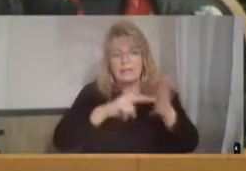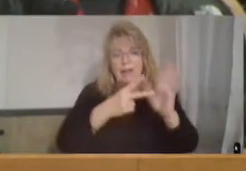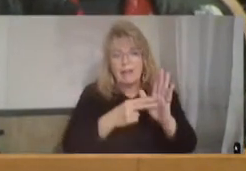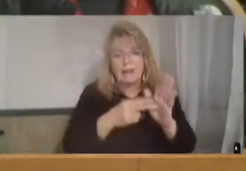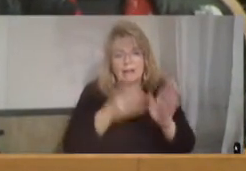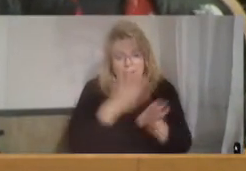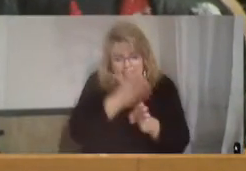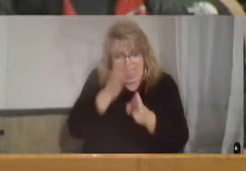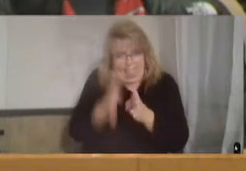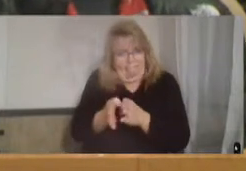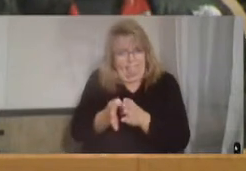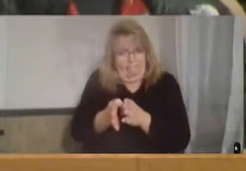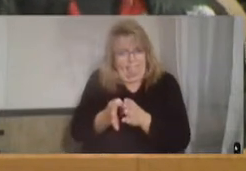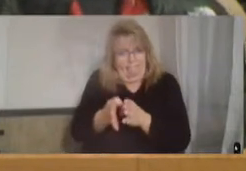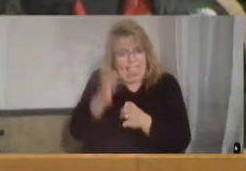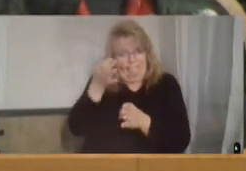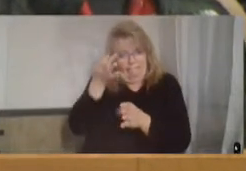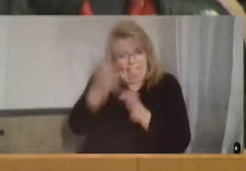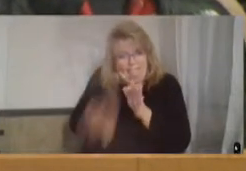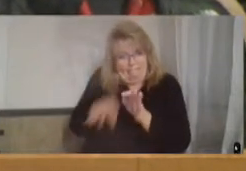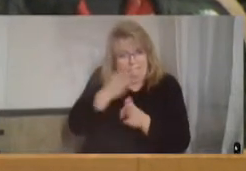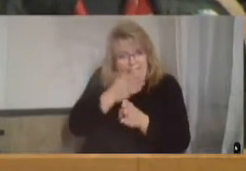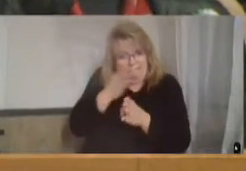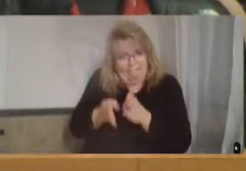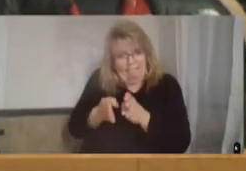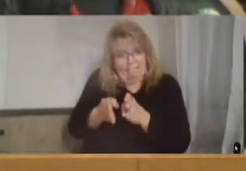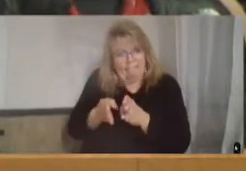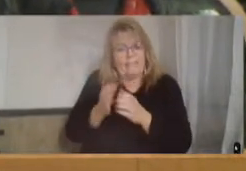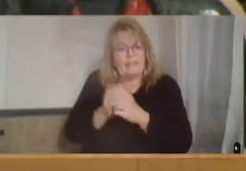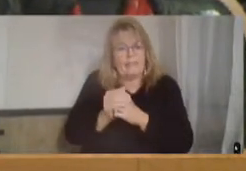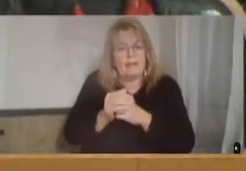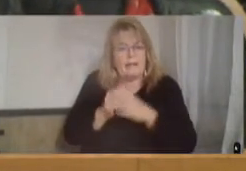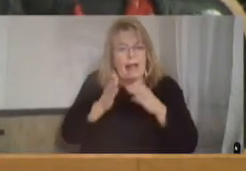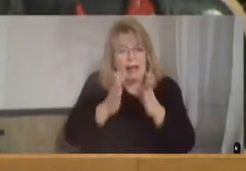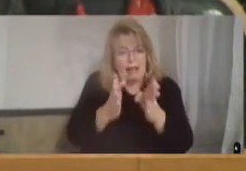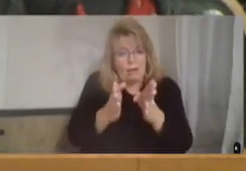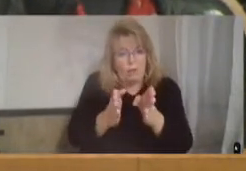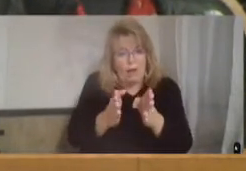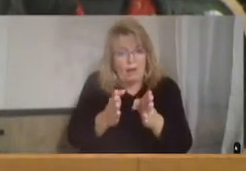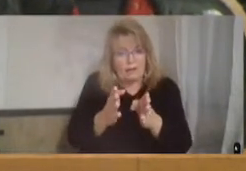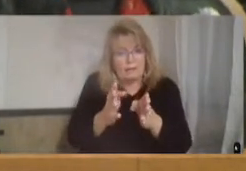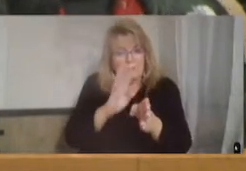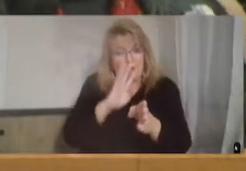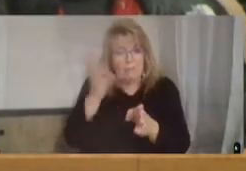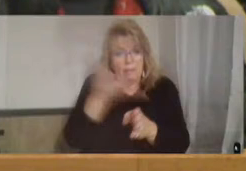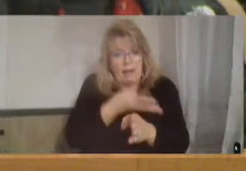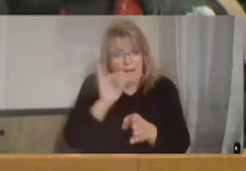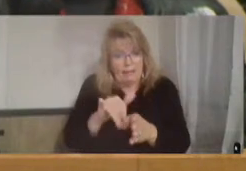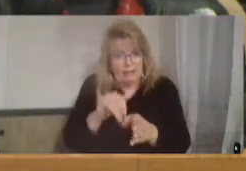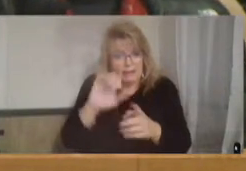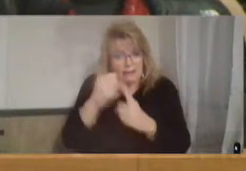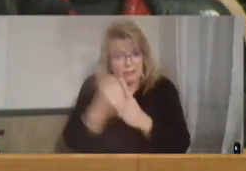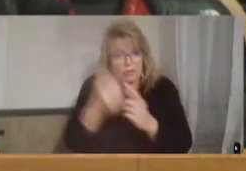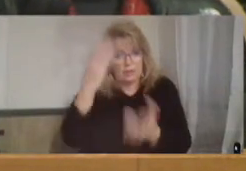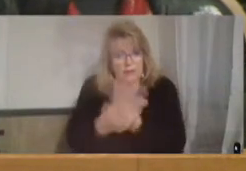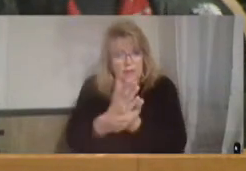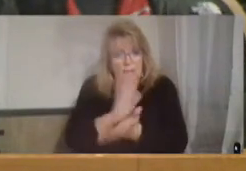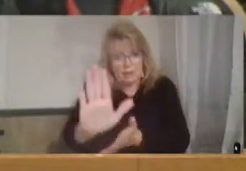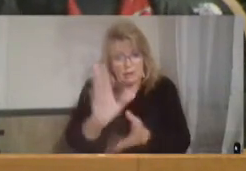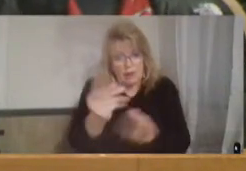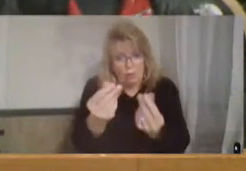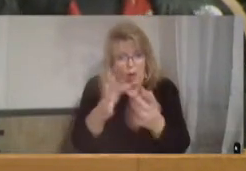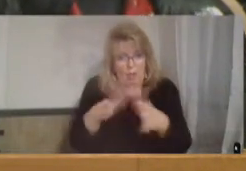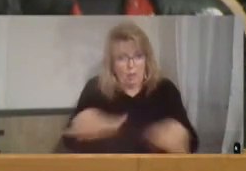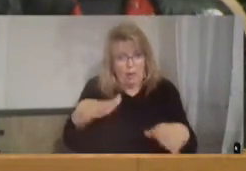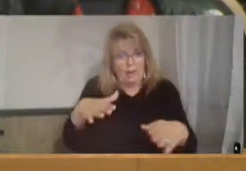adjacent to the alleyway that will be abandoned. So the alleyway abandonment in this instance stops at their property corner, so they